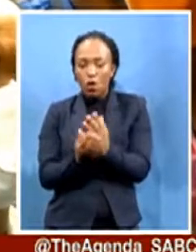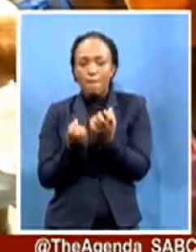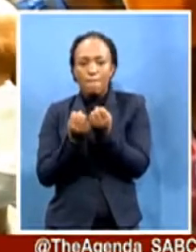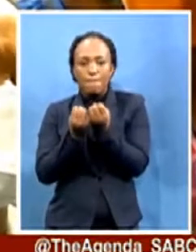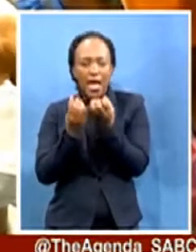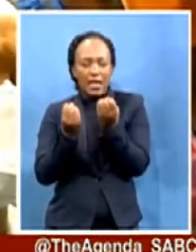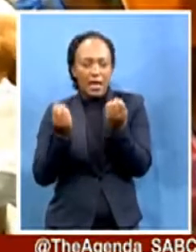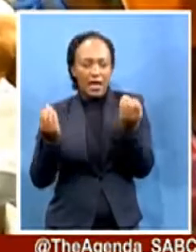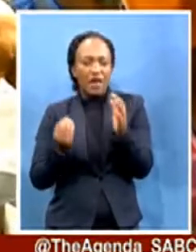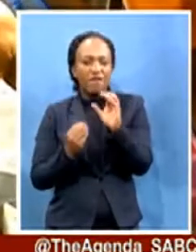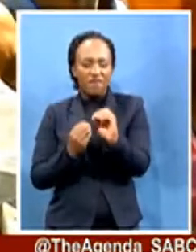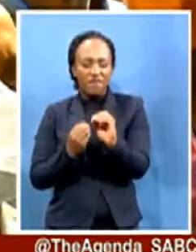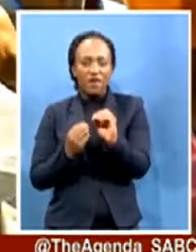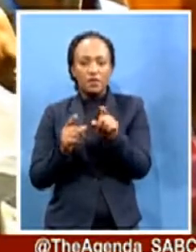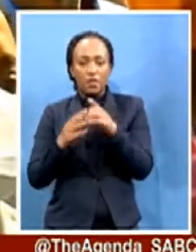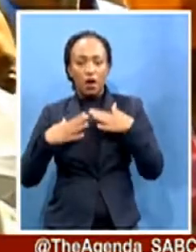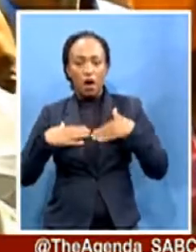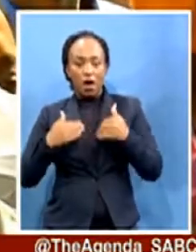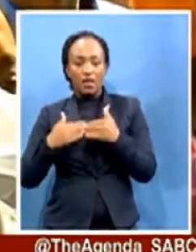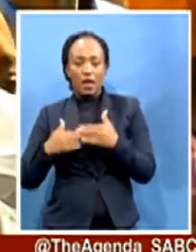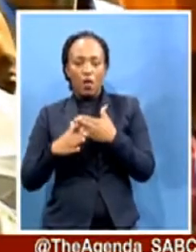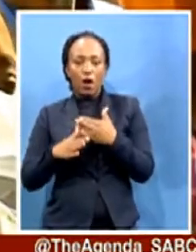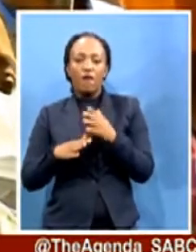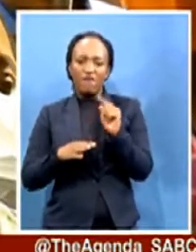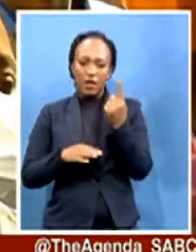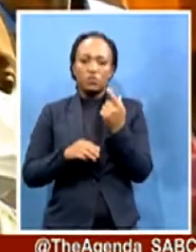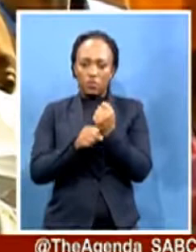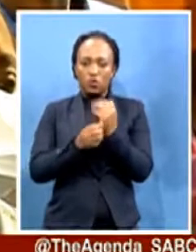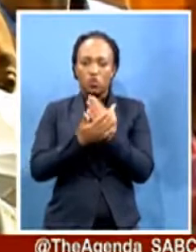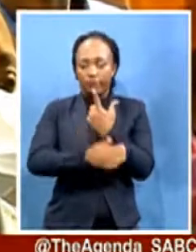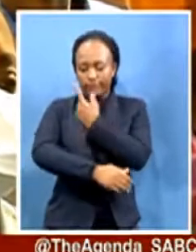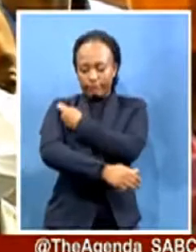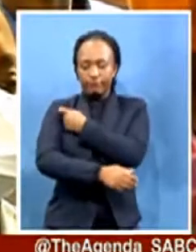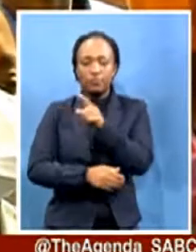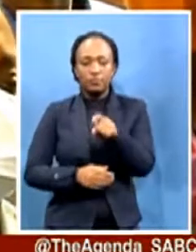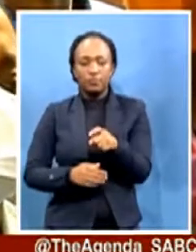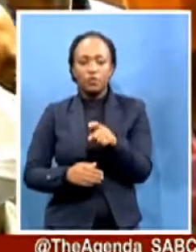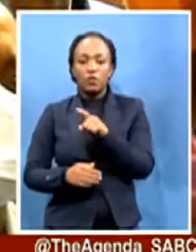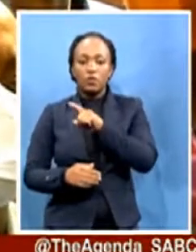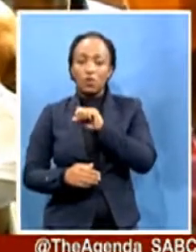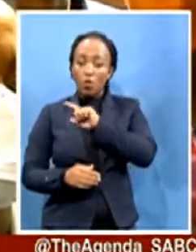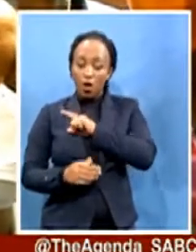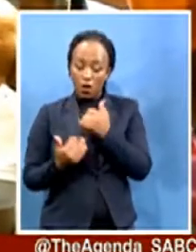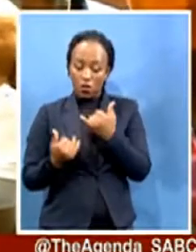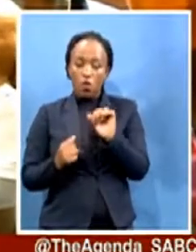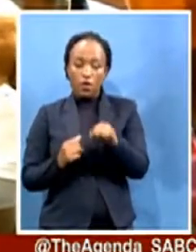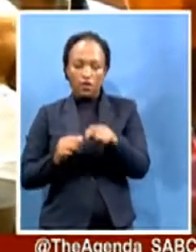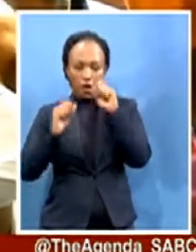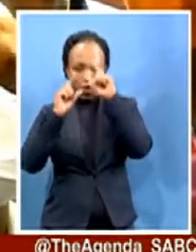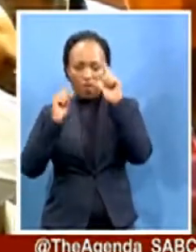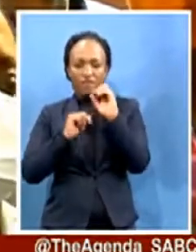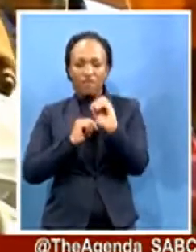been vaccinated. We are aware as well that at this point we're getting closer to the